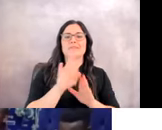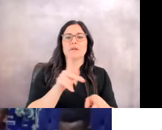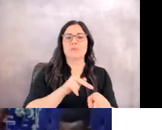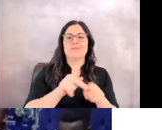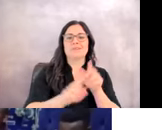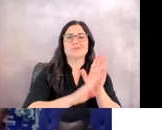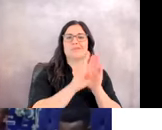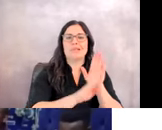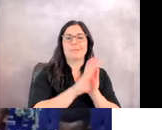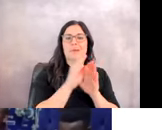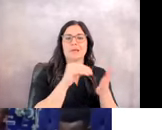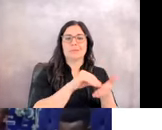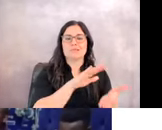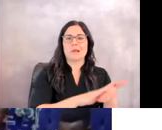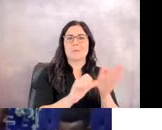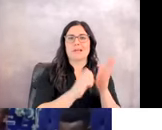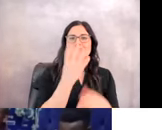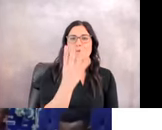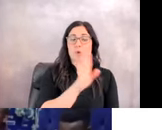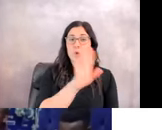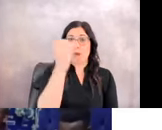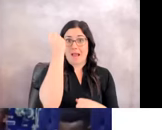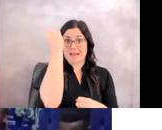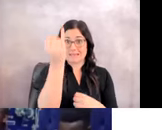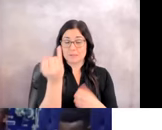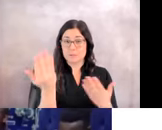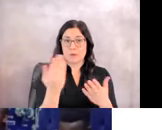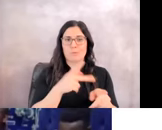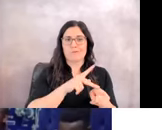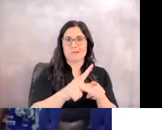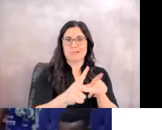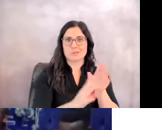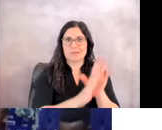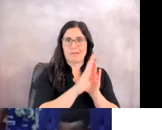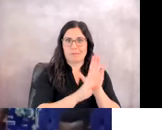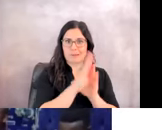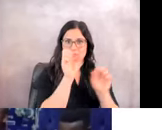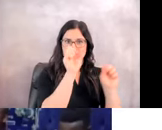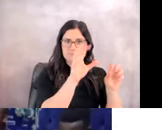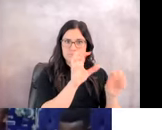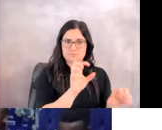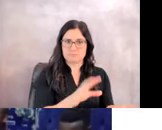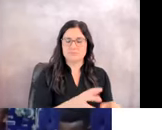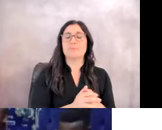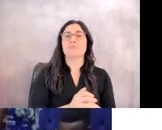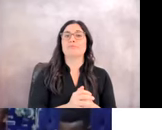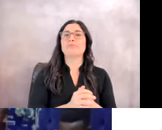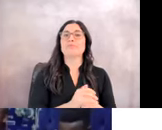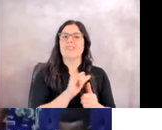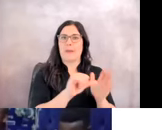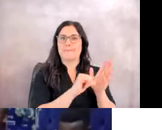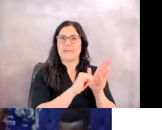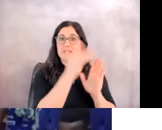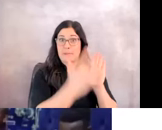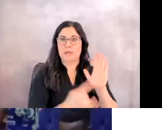on page four. So page four now is a brand new one, and it is what